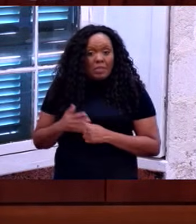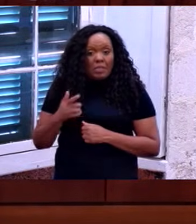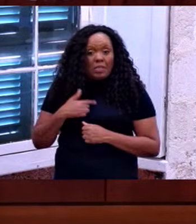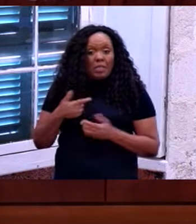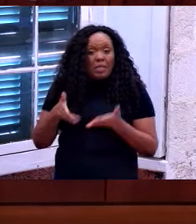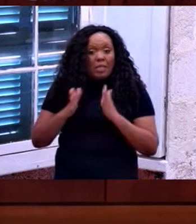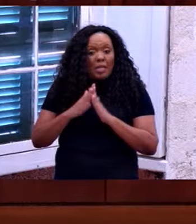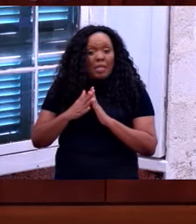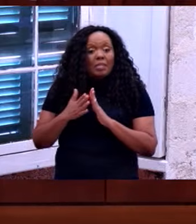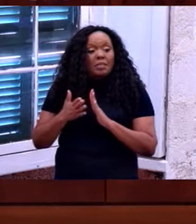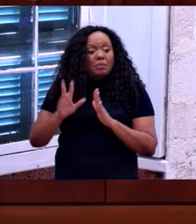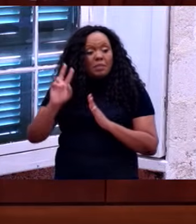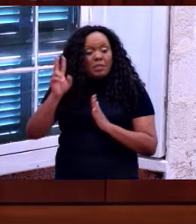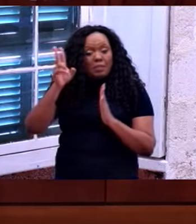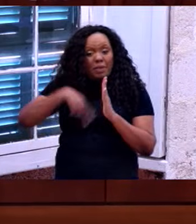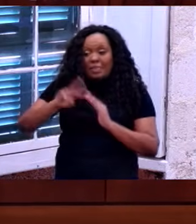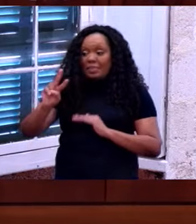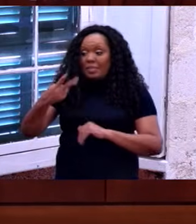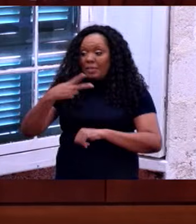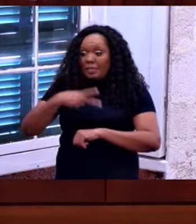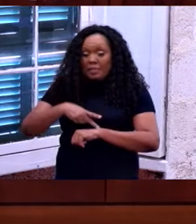bill not be read a second time.